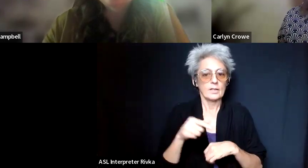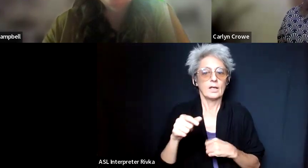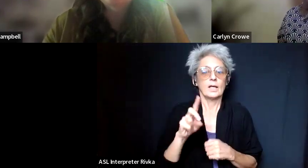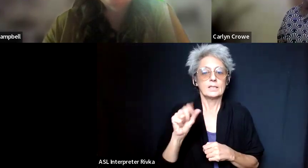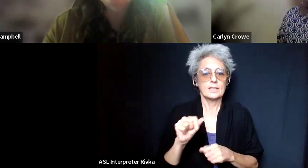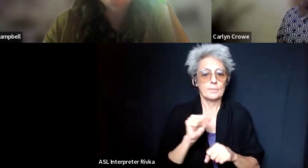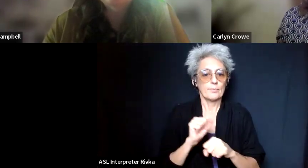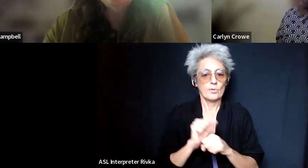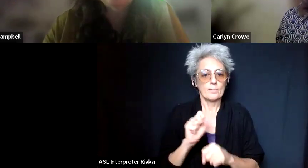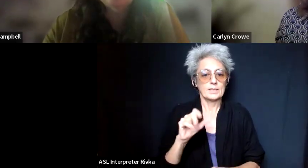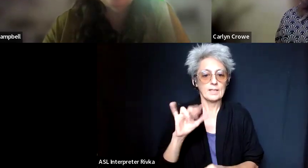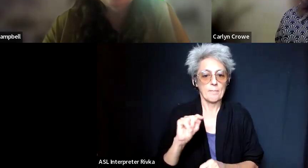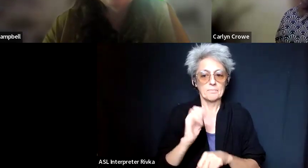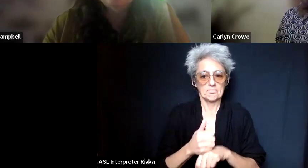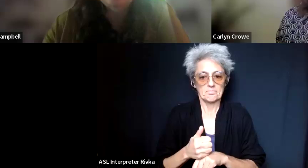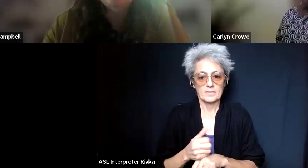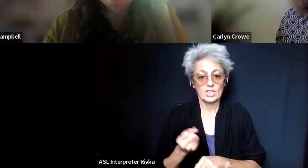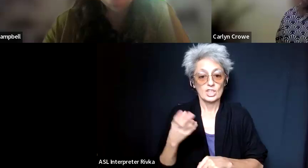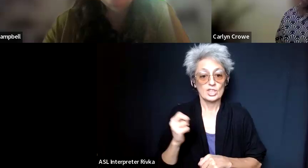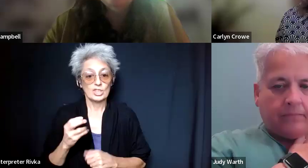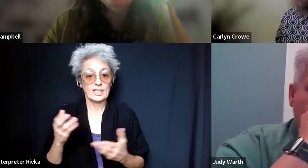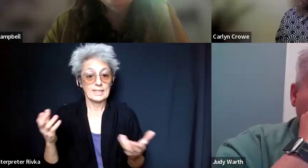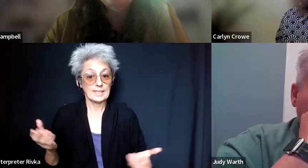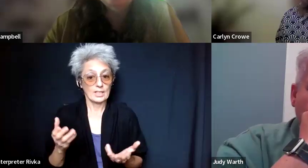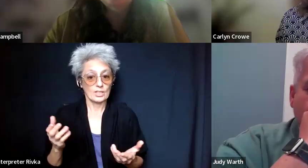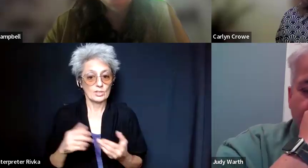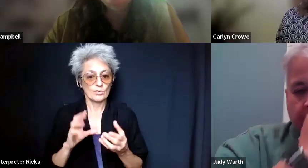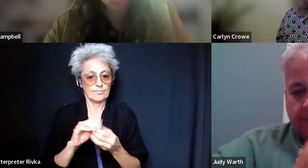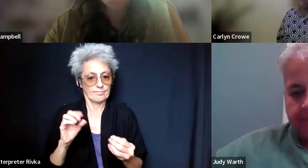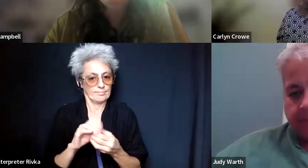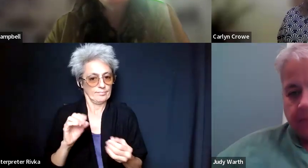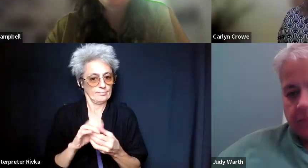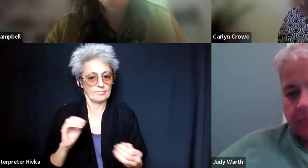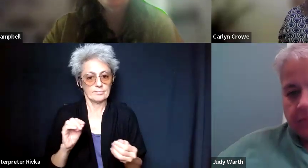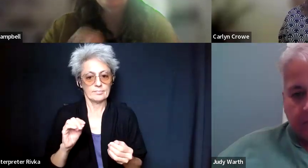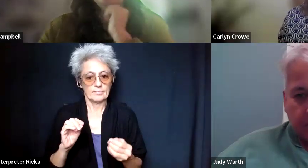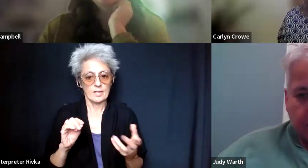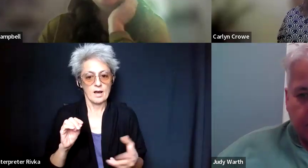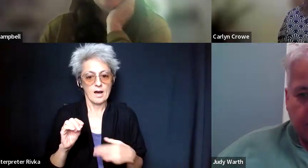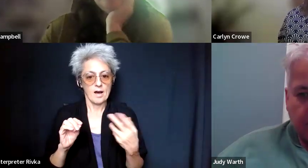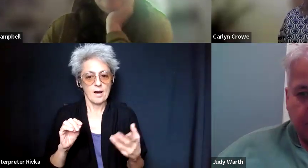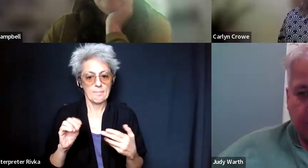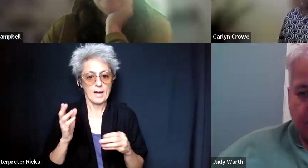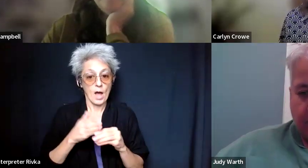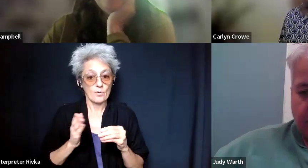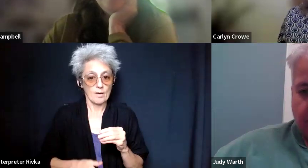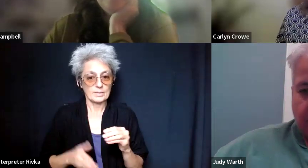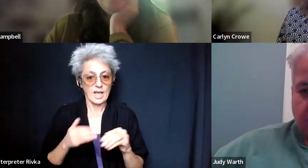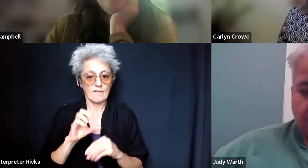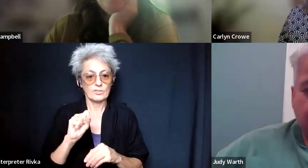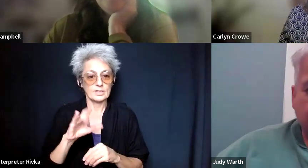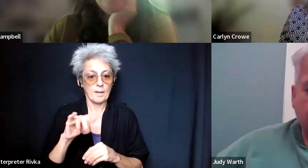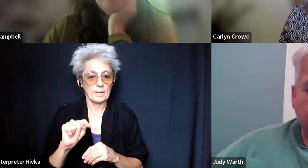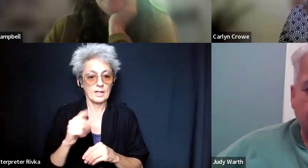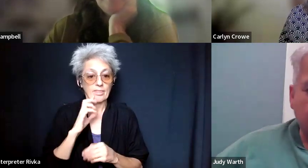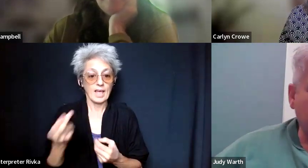summit. And she is here to tell us some of the outcomes from that summit. So thanks for joining